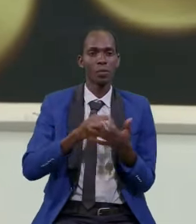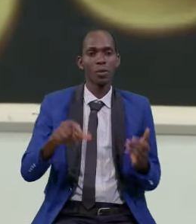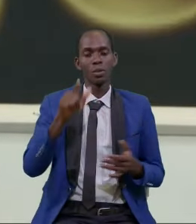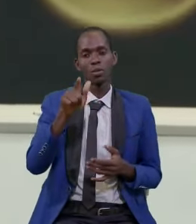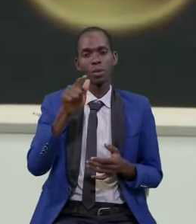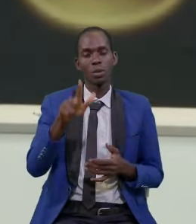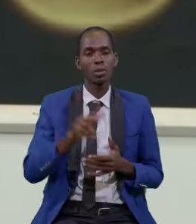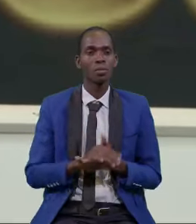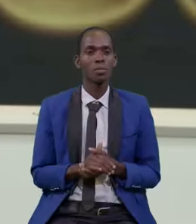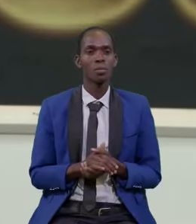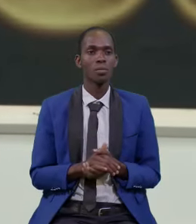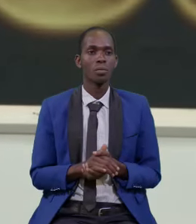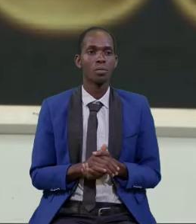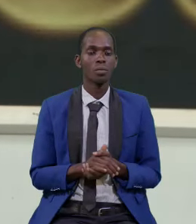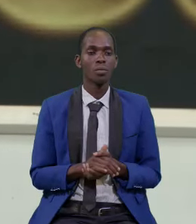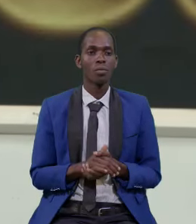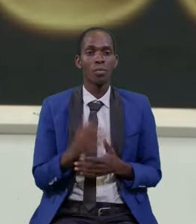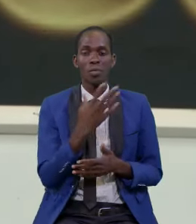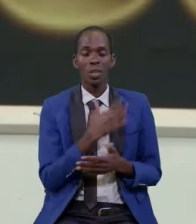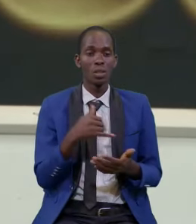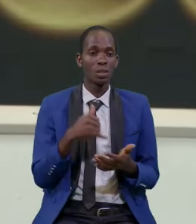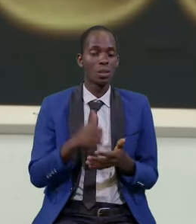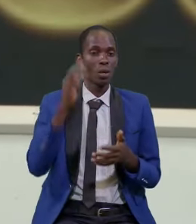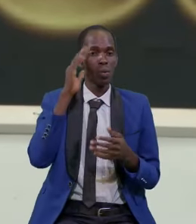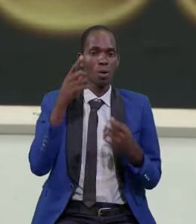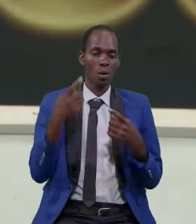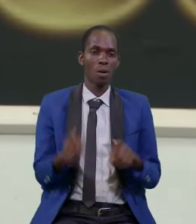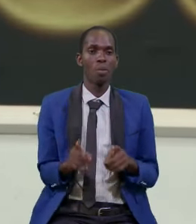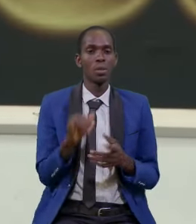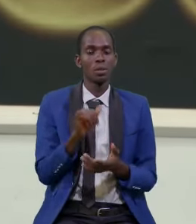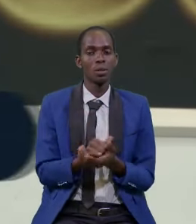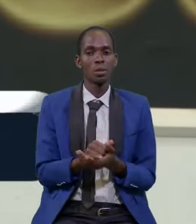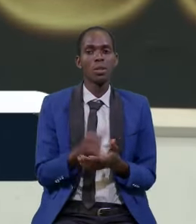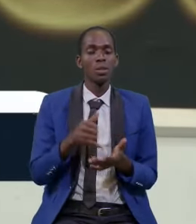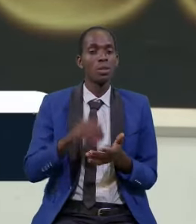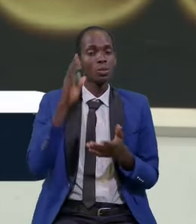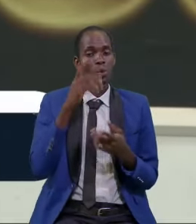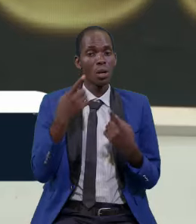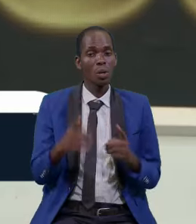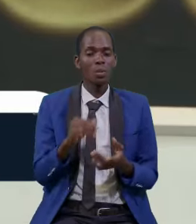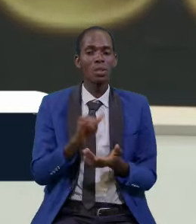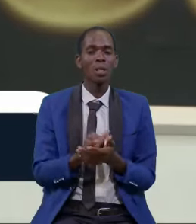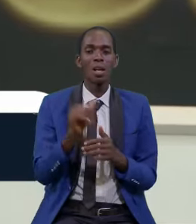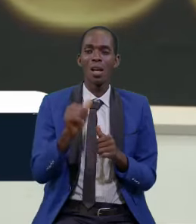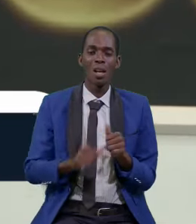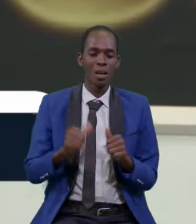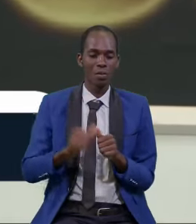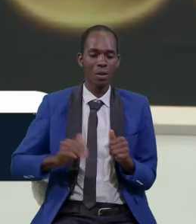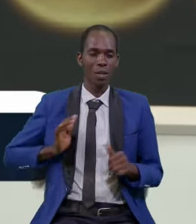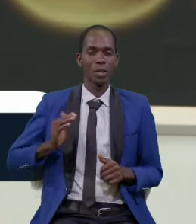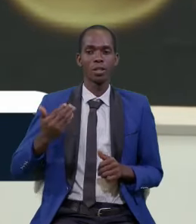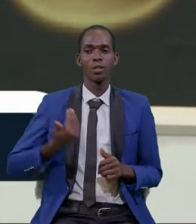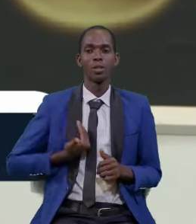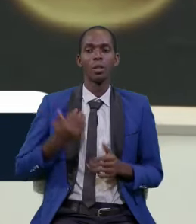23, and it shall come to pass, it shall come to pass that every soul which will